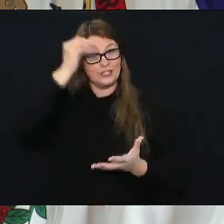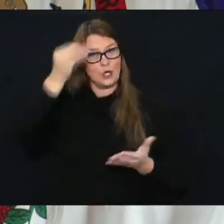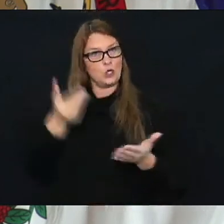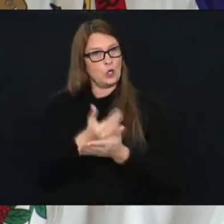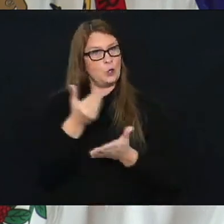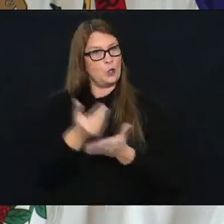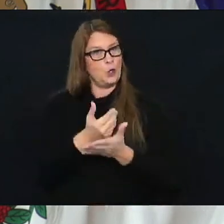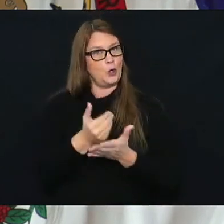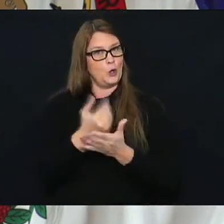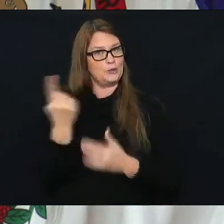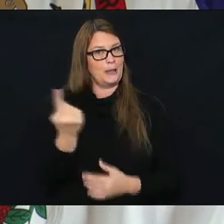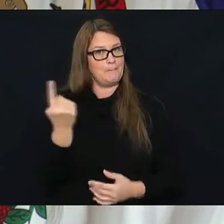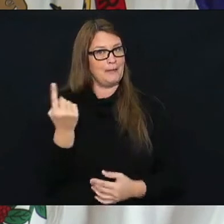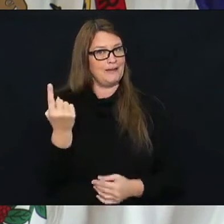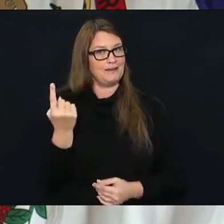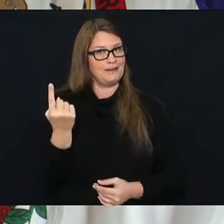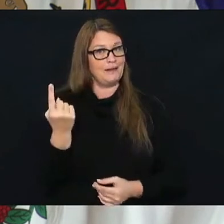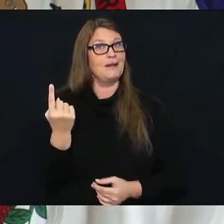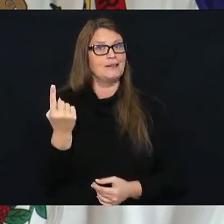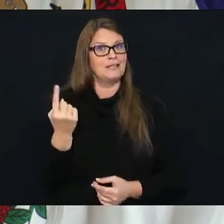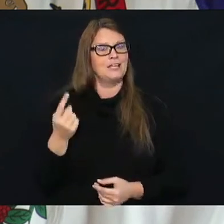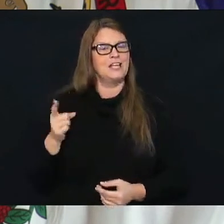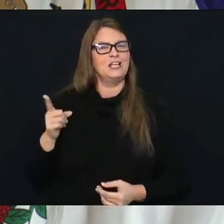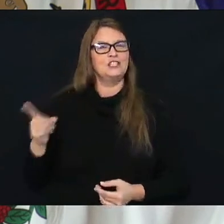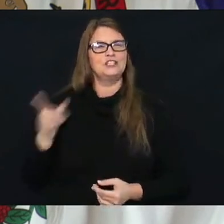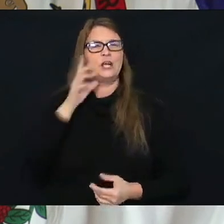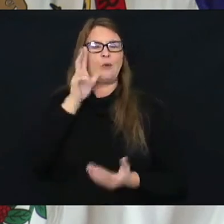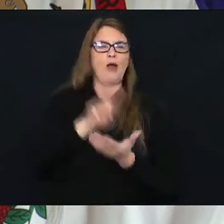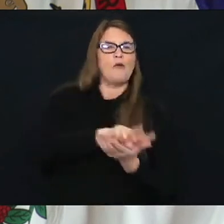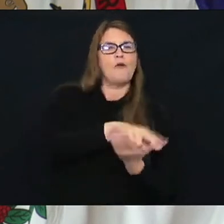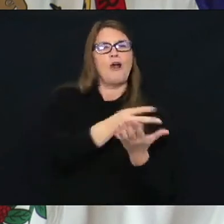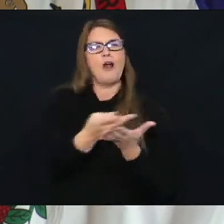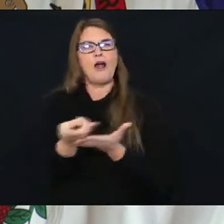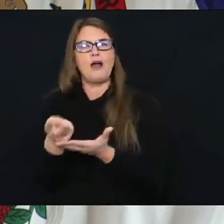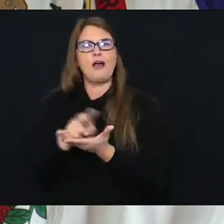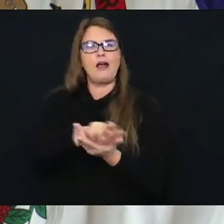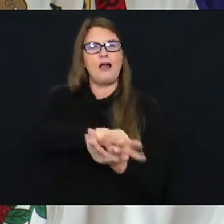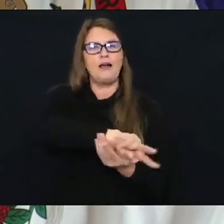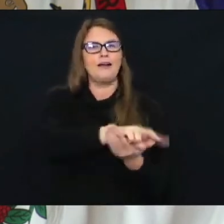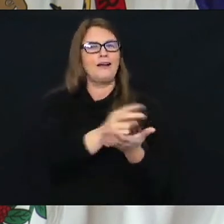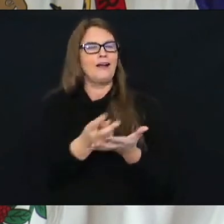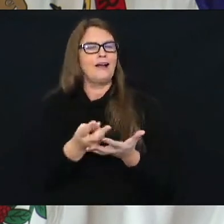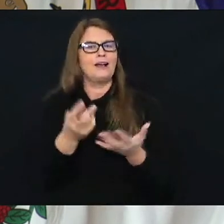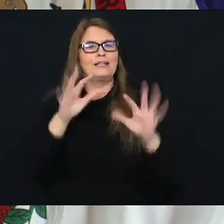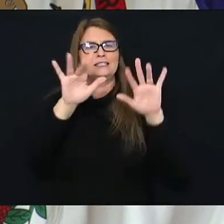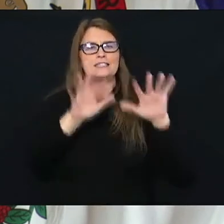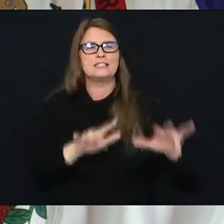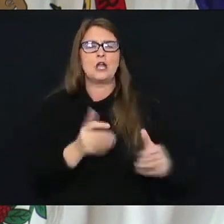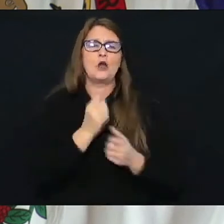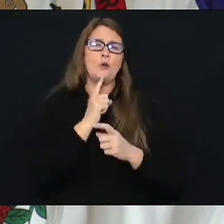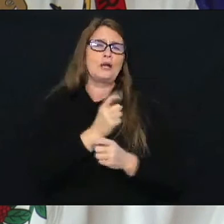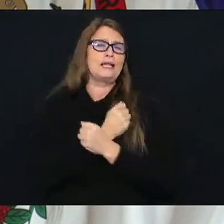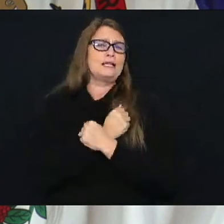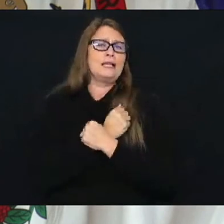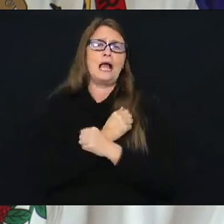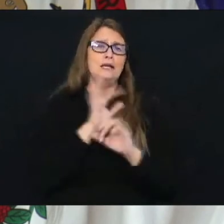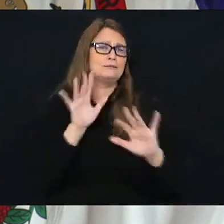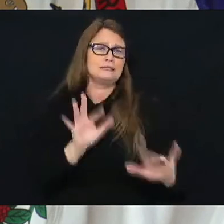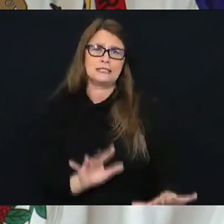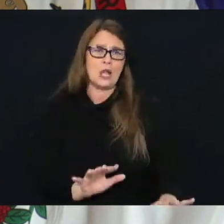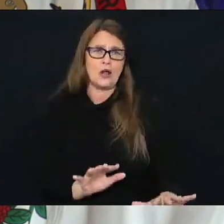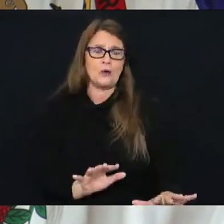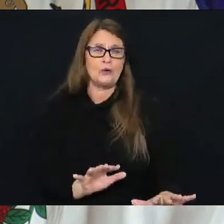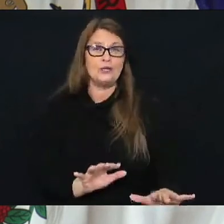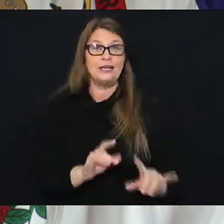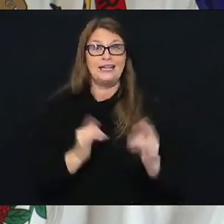trick, and because she'll lay and roll over and do everything in the world in the snow and loves it teetotally to death.